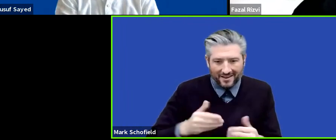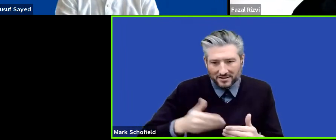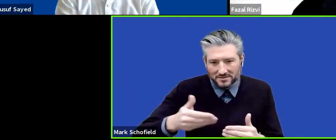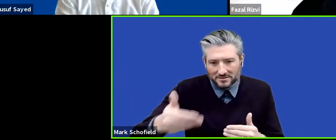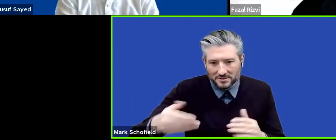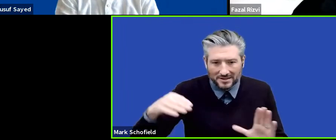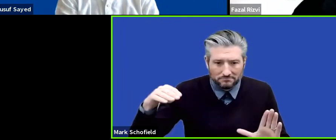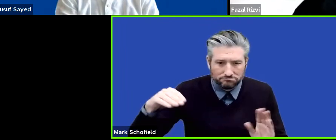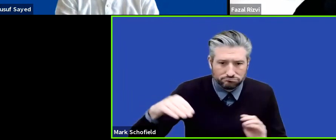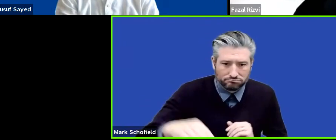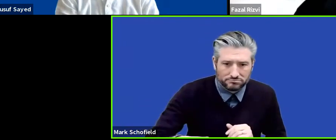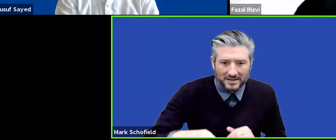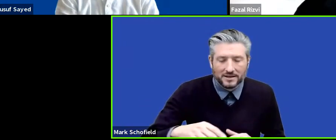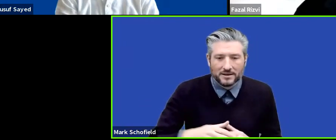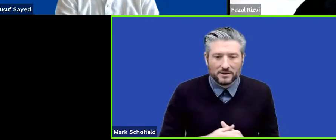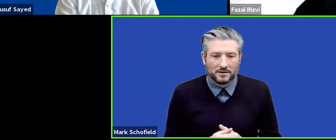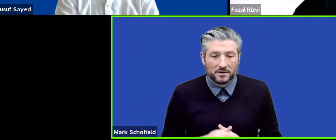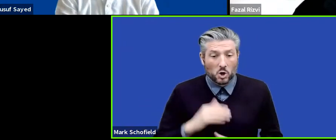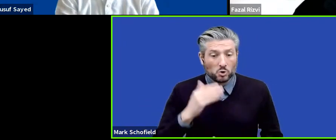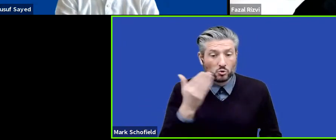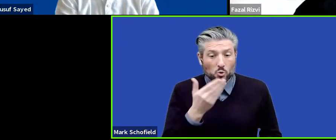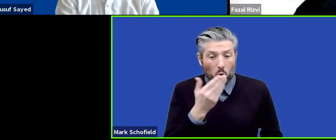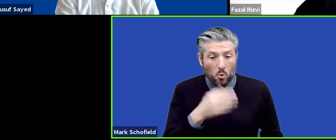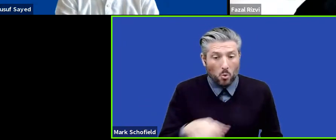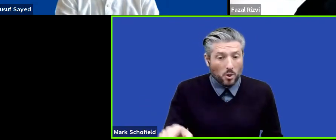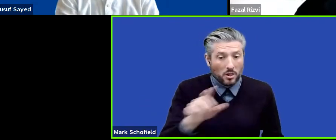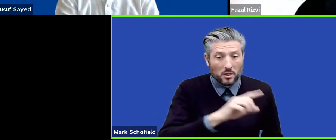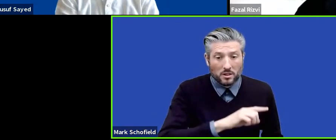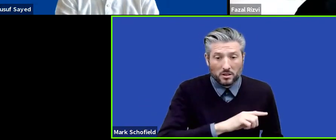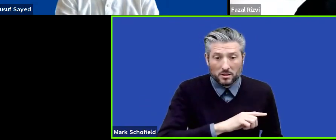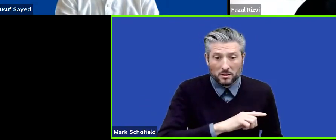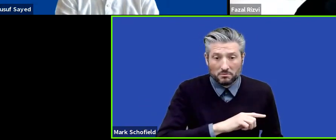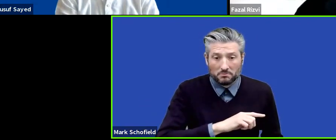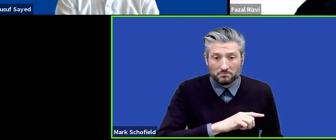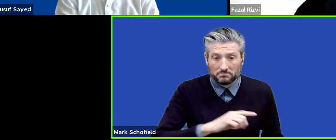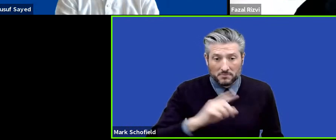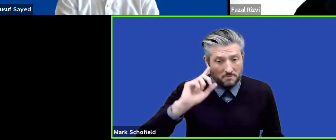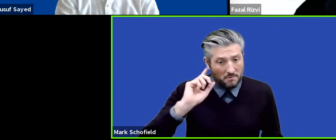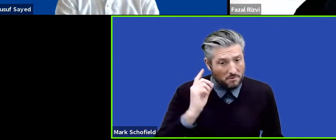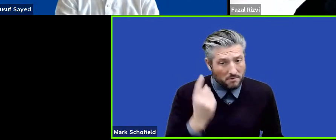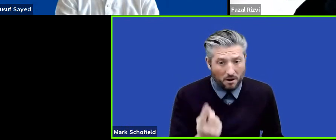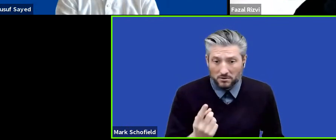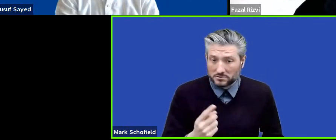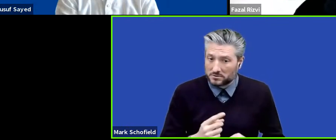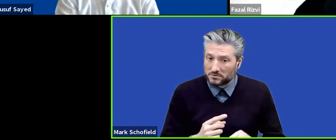the schools are not able to invite the